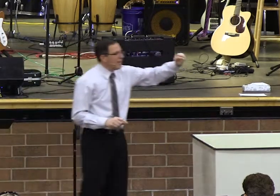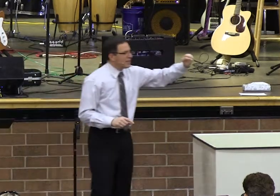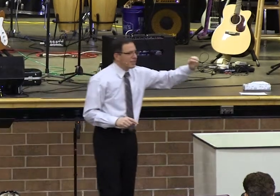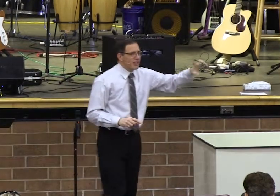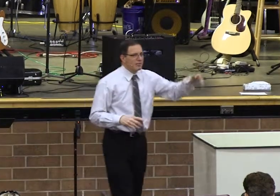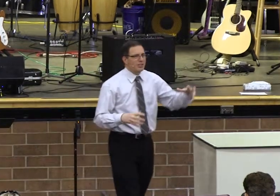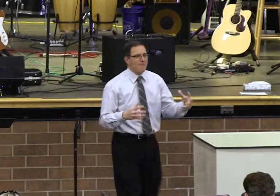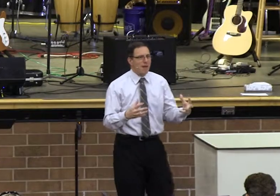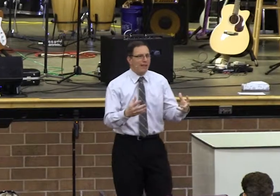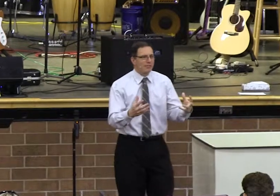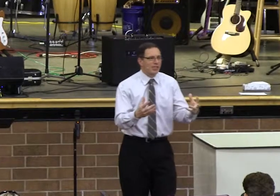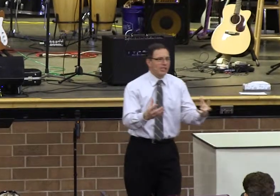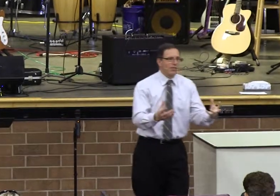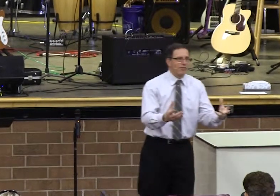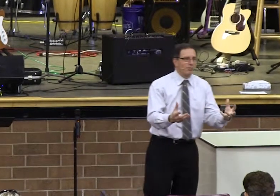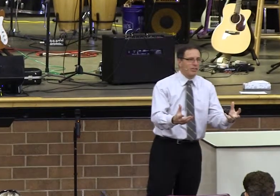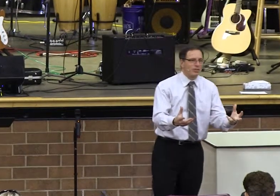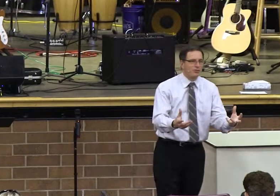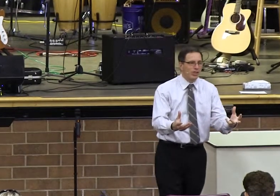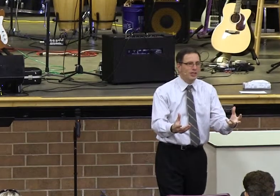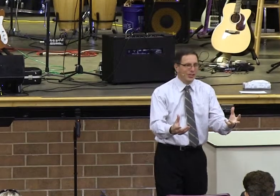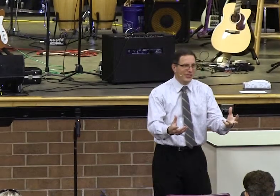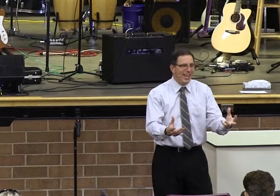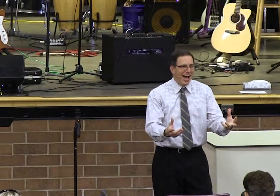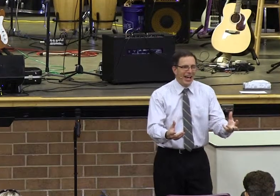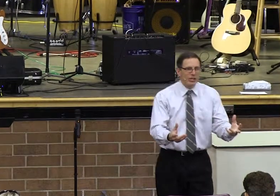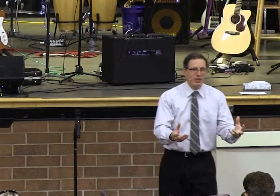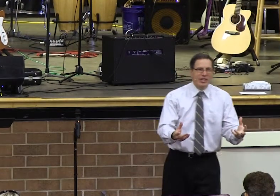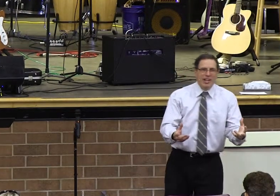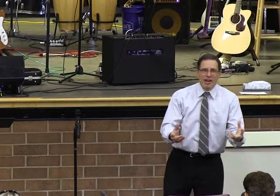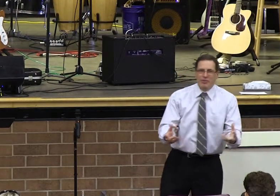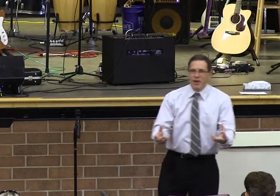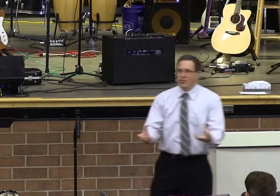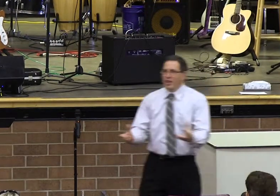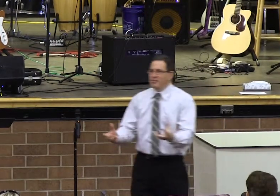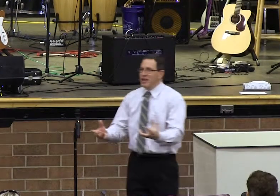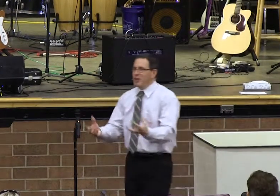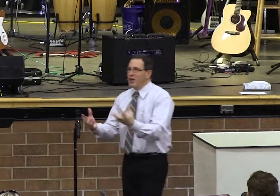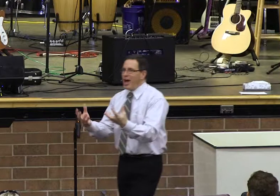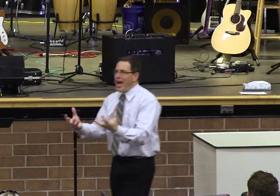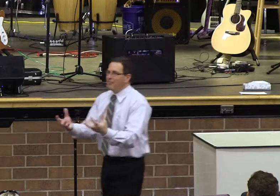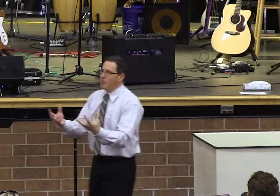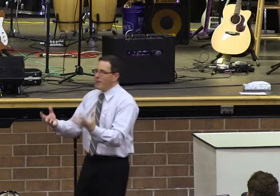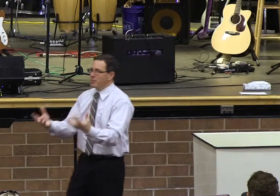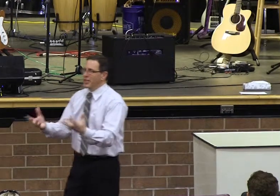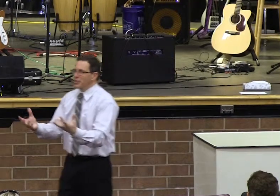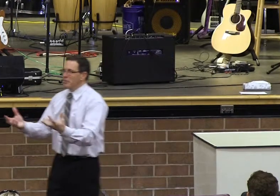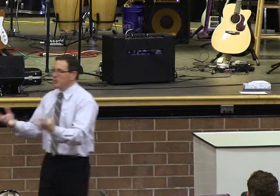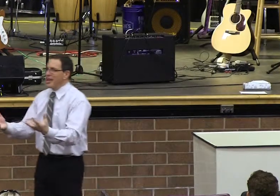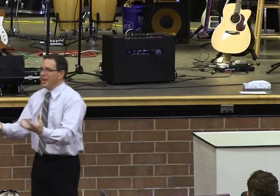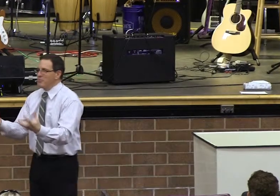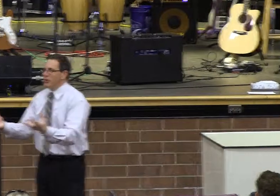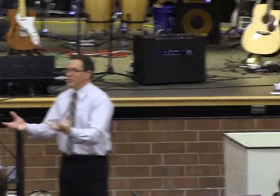end that there's going to be some manifestation of the presence of Jesus Hallelujah that forever and ever and ever I'm GNA have in my